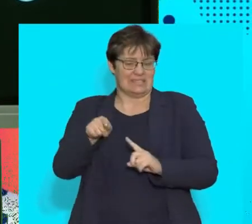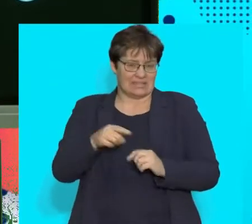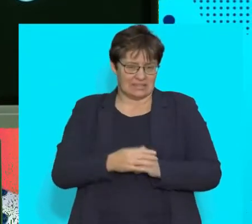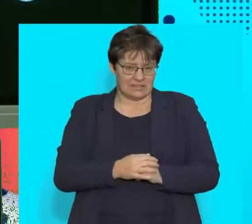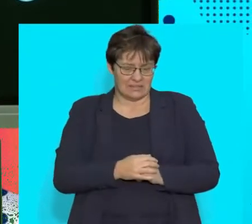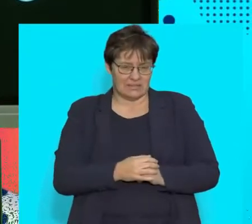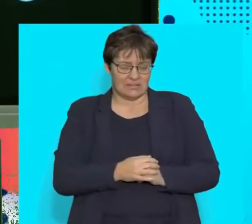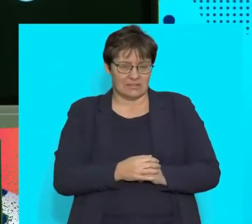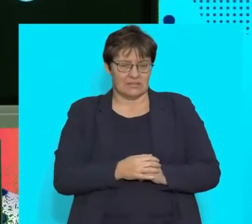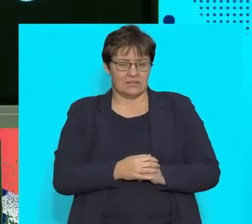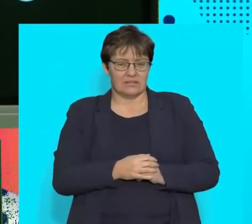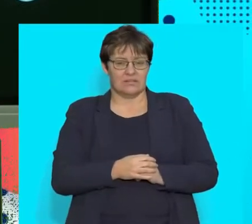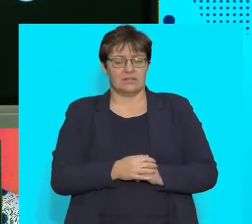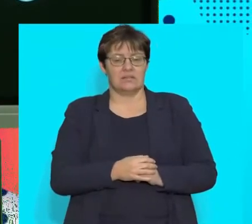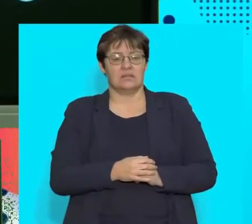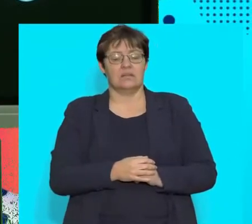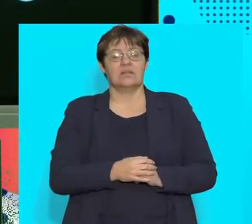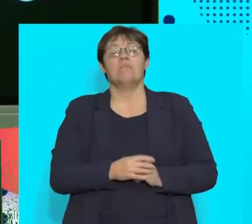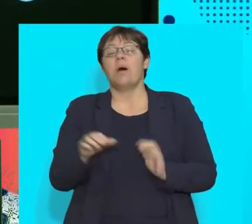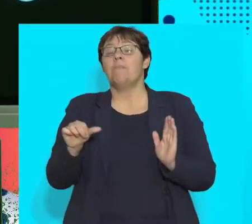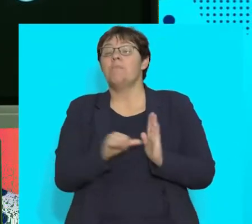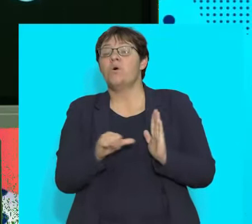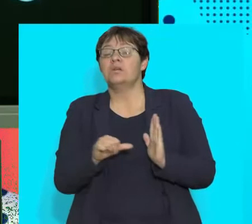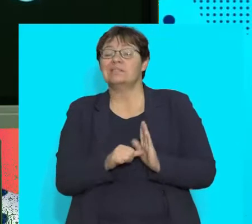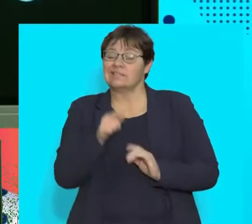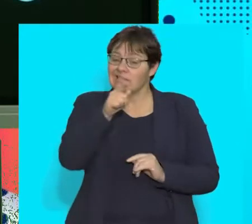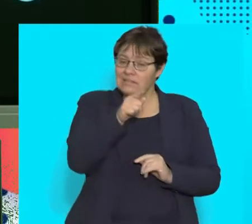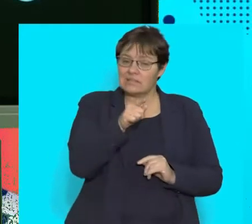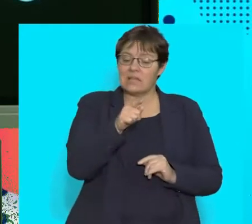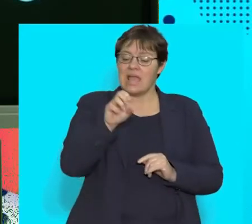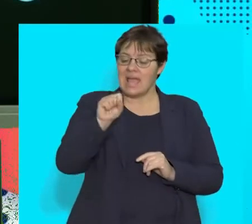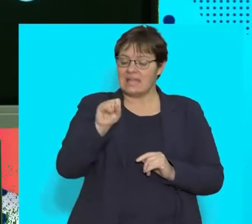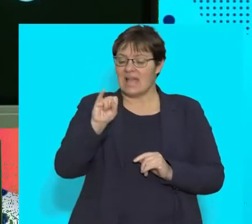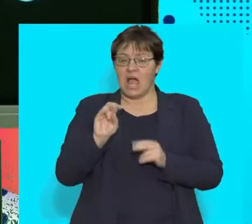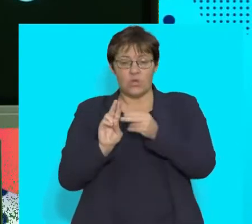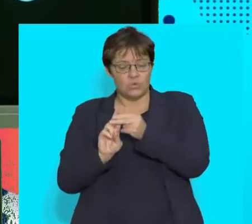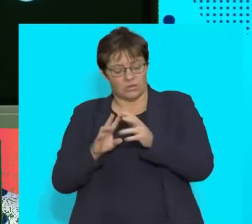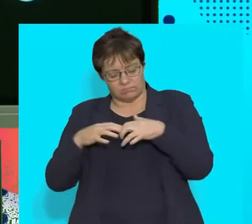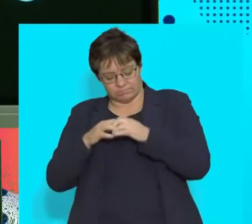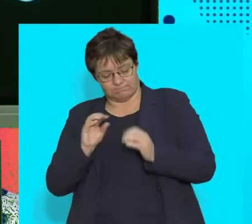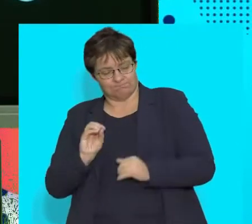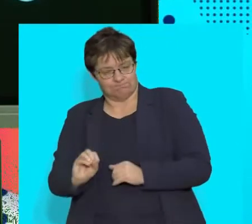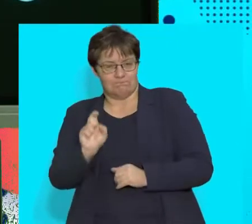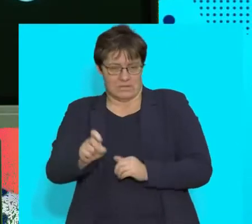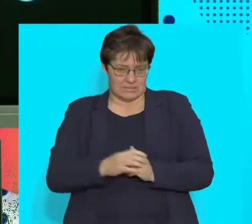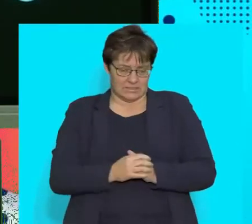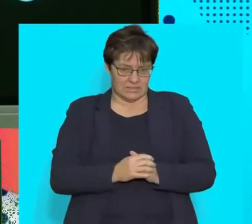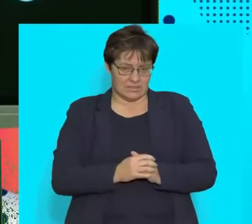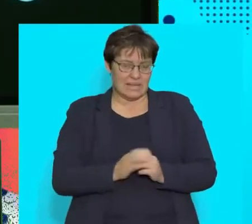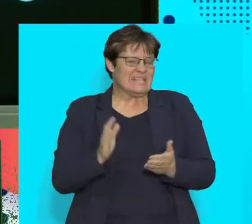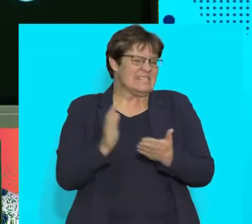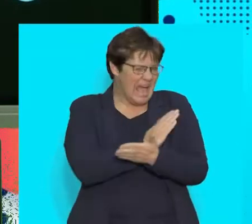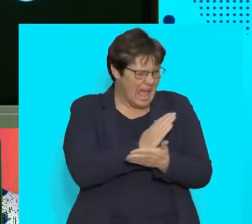one that we are dealing with. And it's important that we use the SI unit with that. There are only